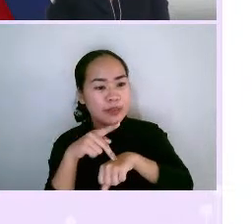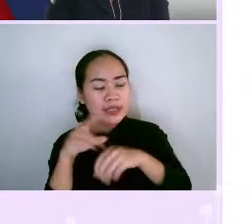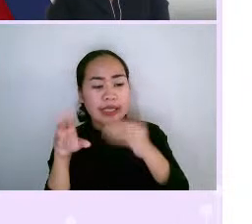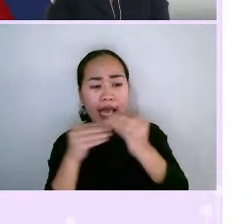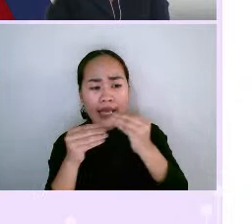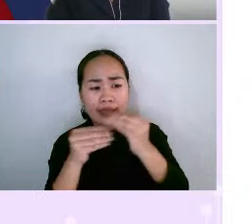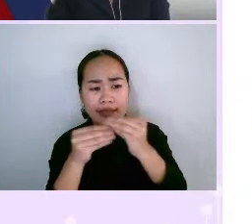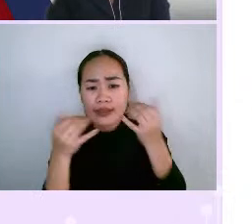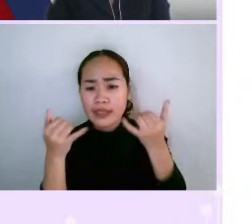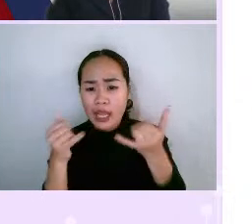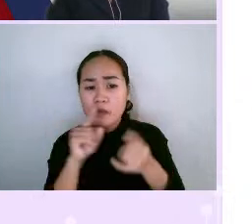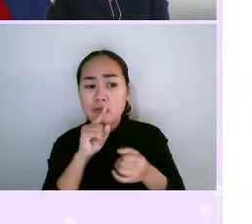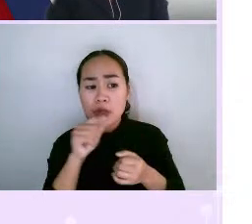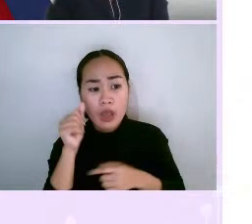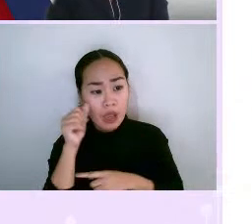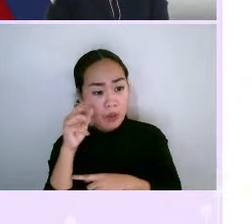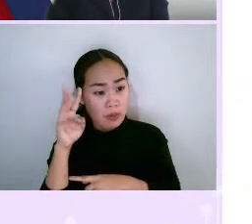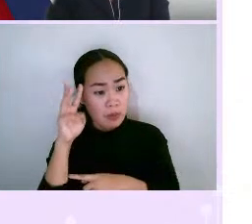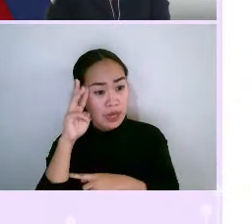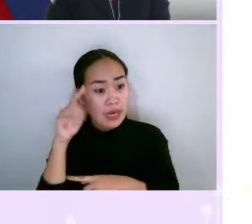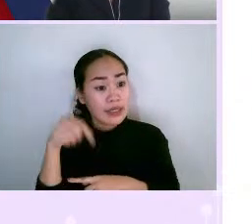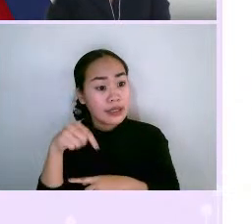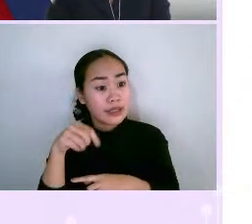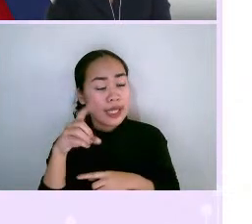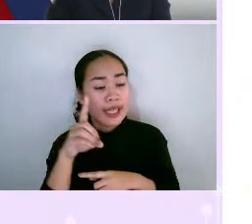niyo ba na sa amin po sa DTI,